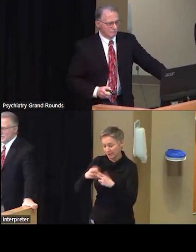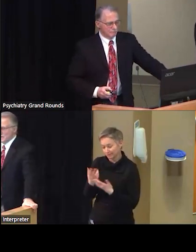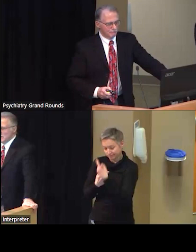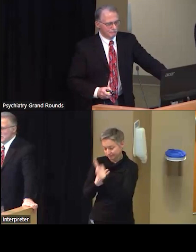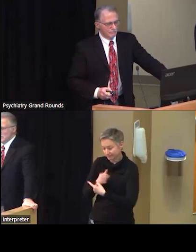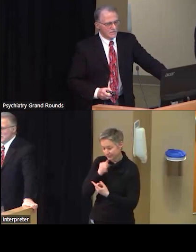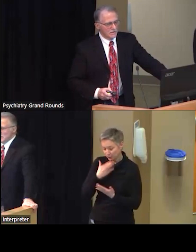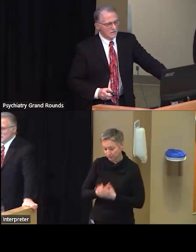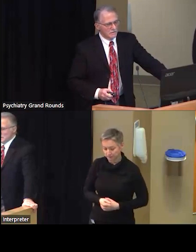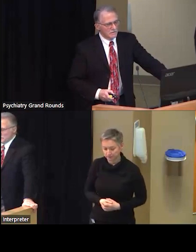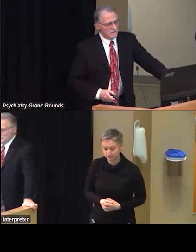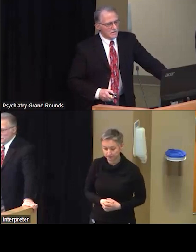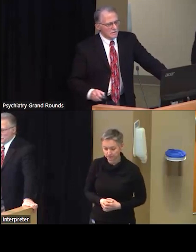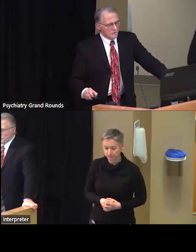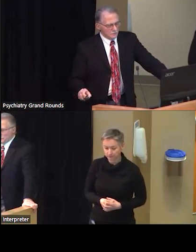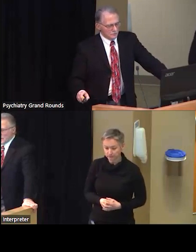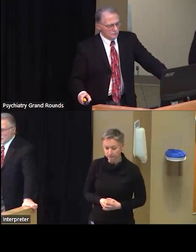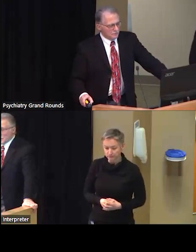things.